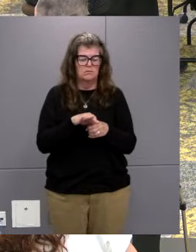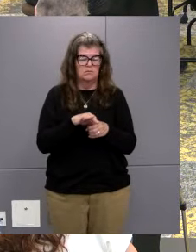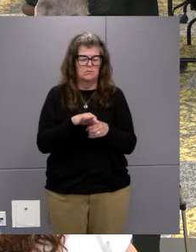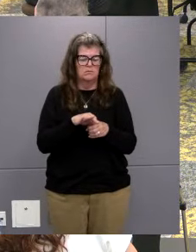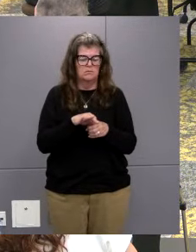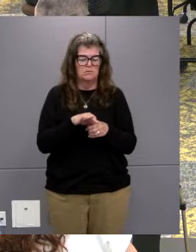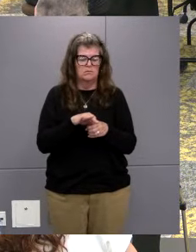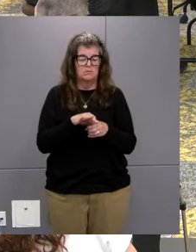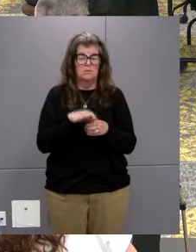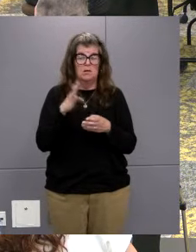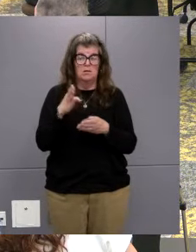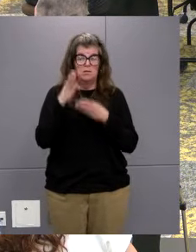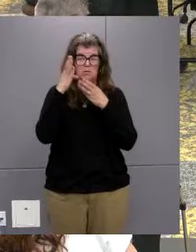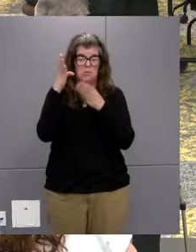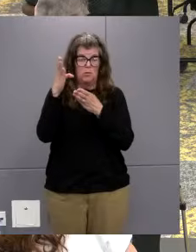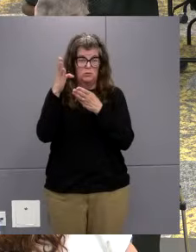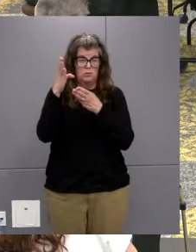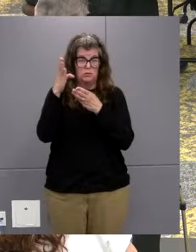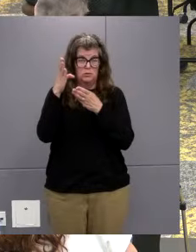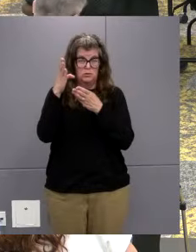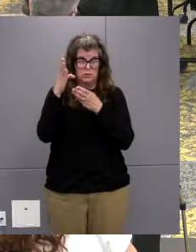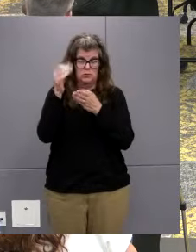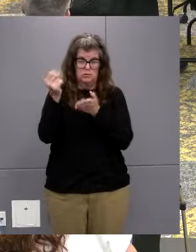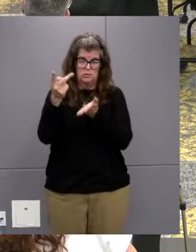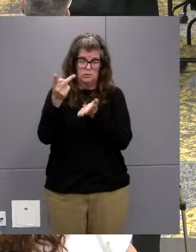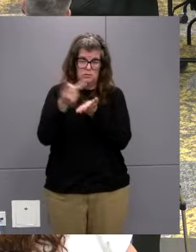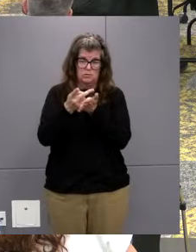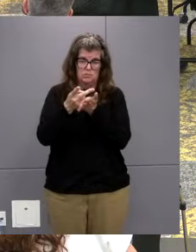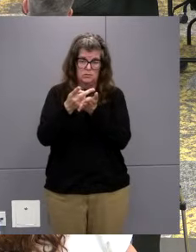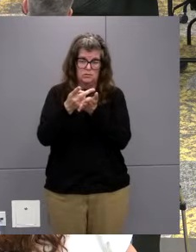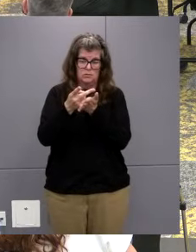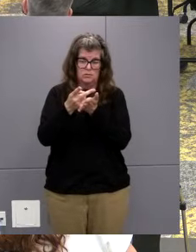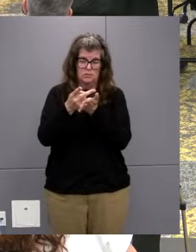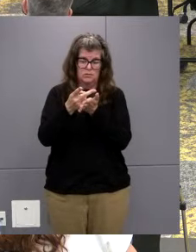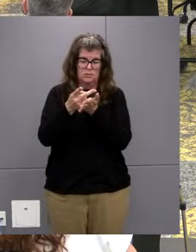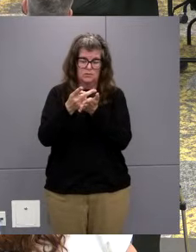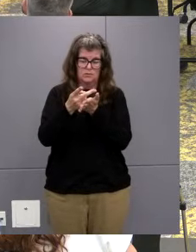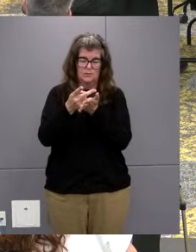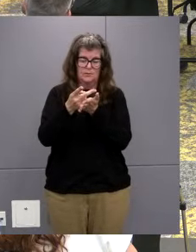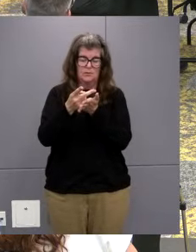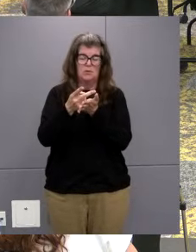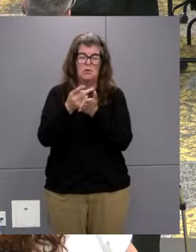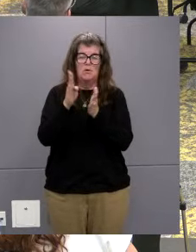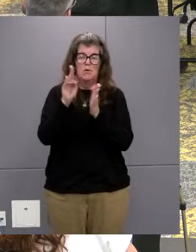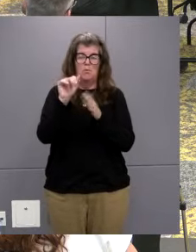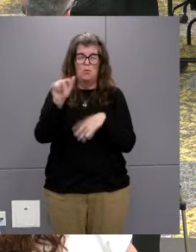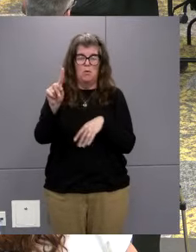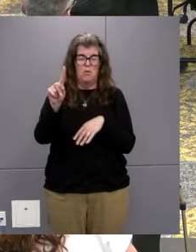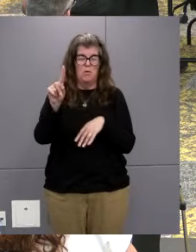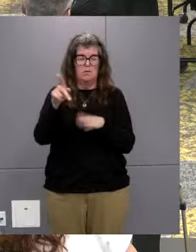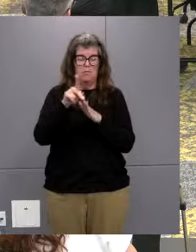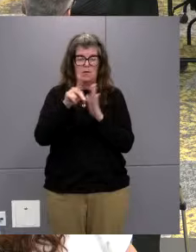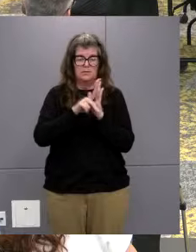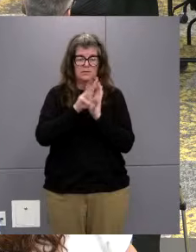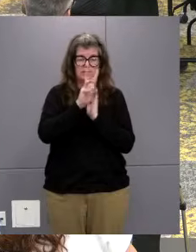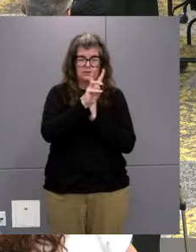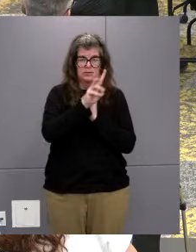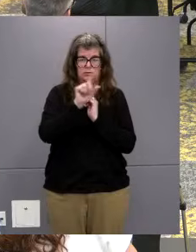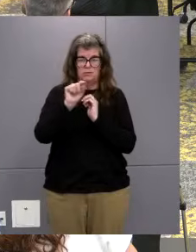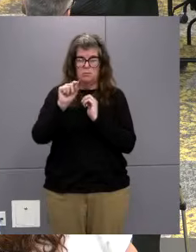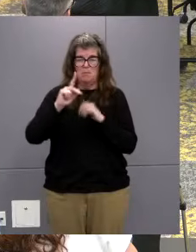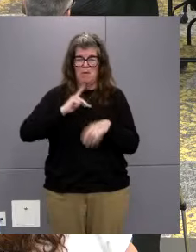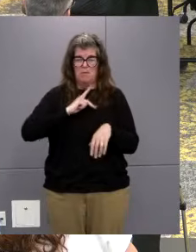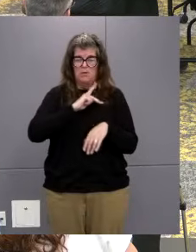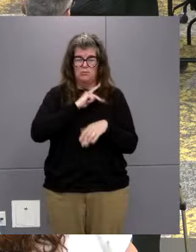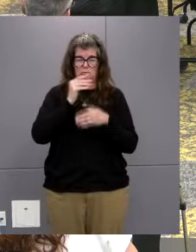the motion before the board is to approve of the proposed amendment to Board Policy 1620 Parliamentary Procedure